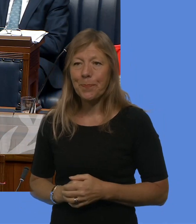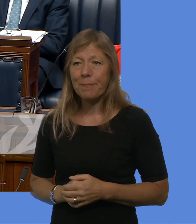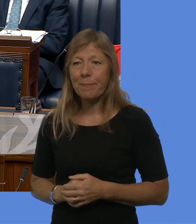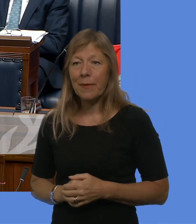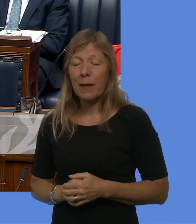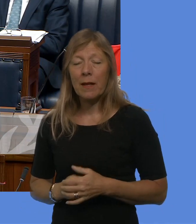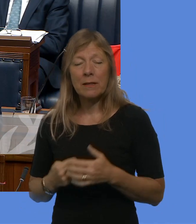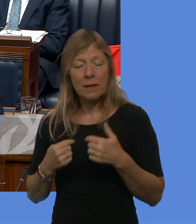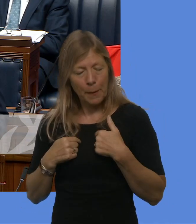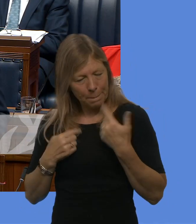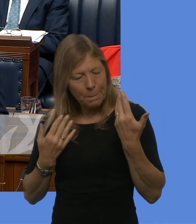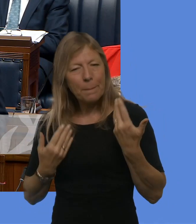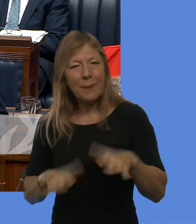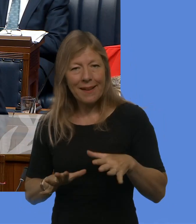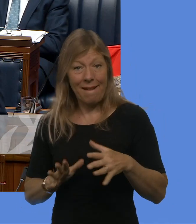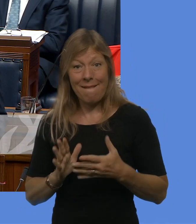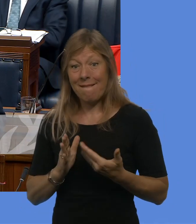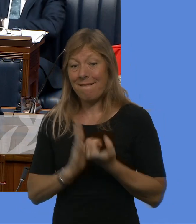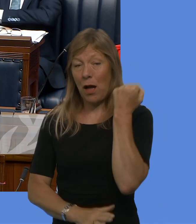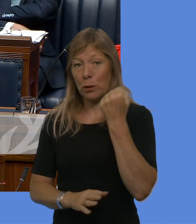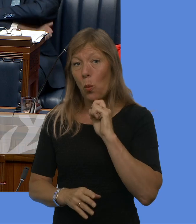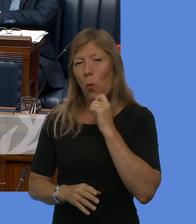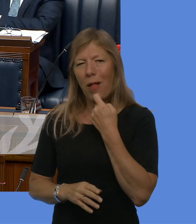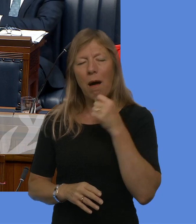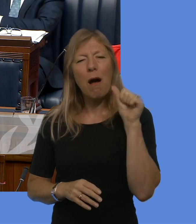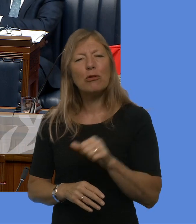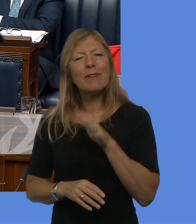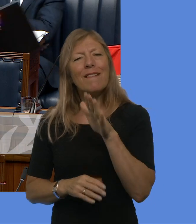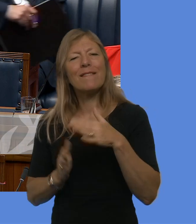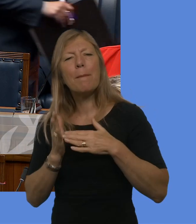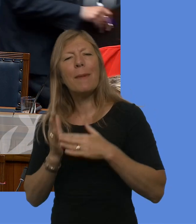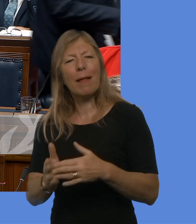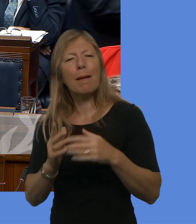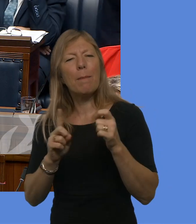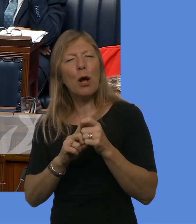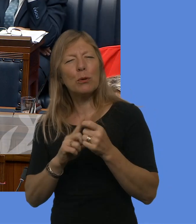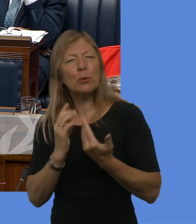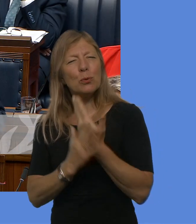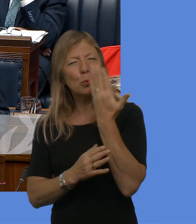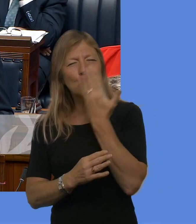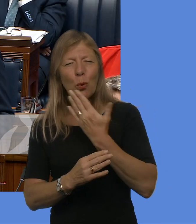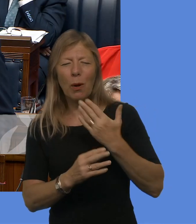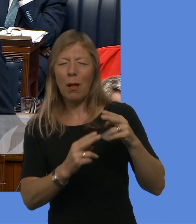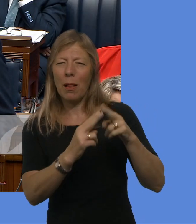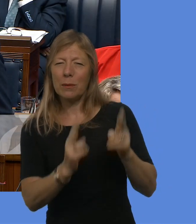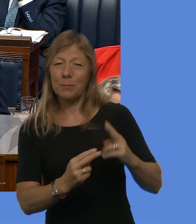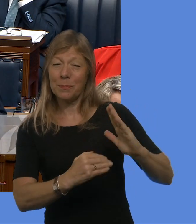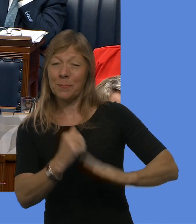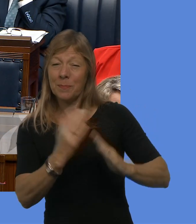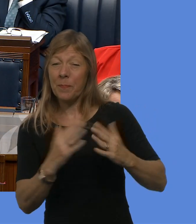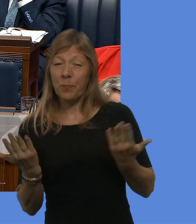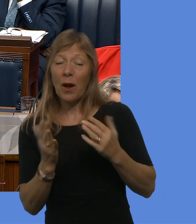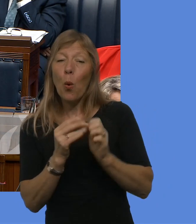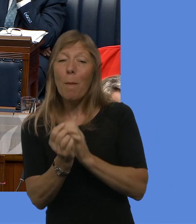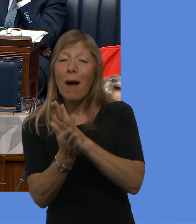million identified for the Struil campus in Omagh. The member may wish to take it up with Mr McCrossan, who has advocated very